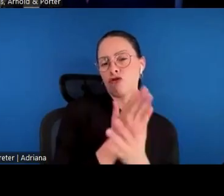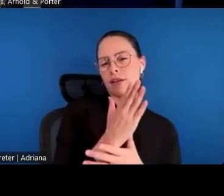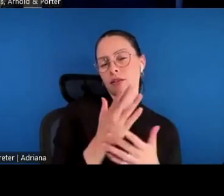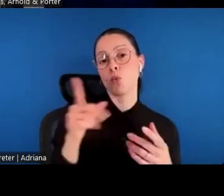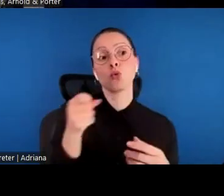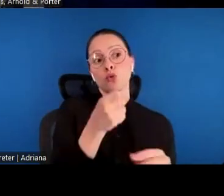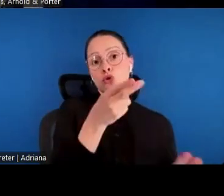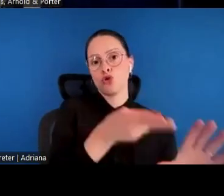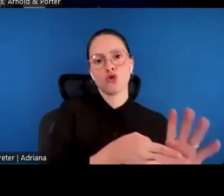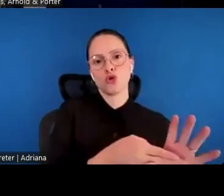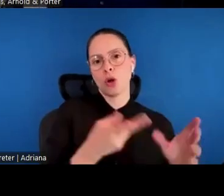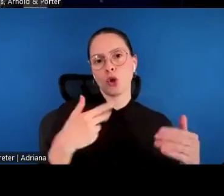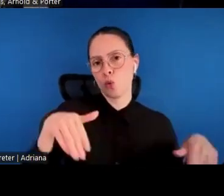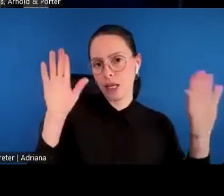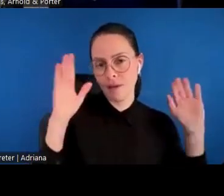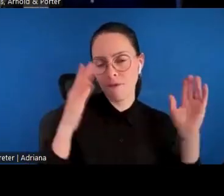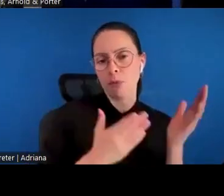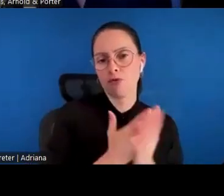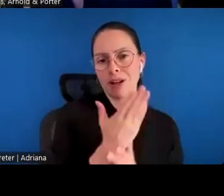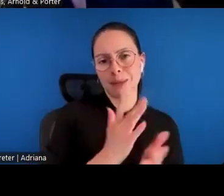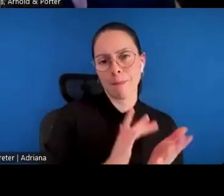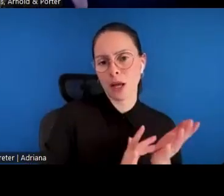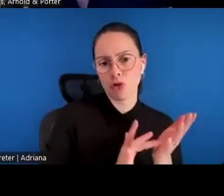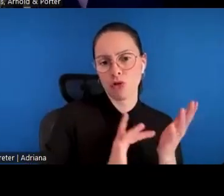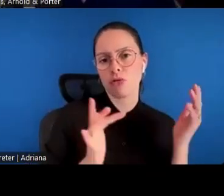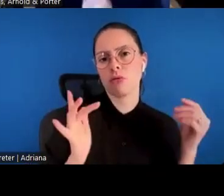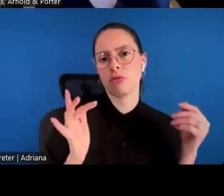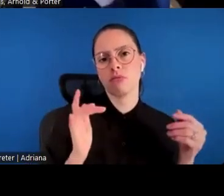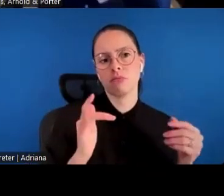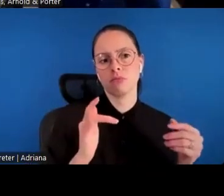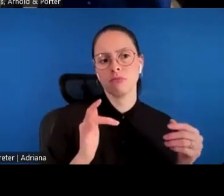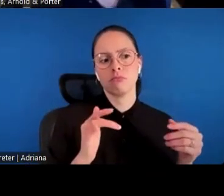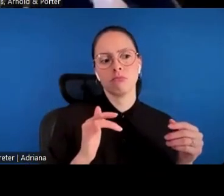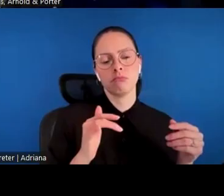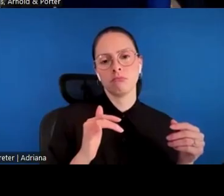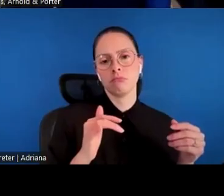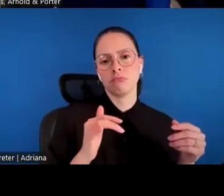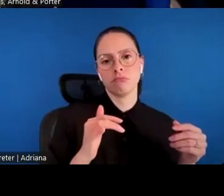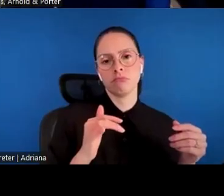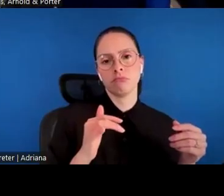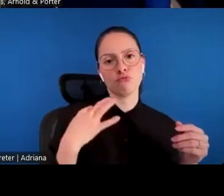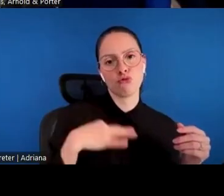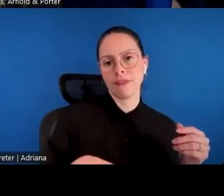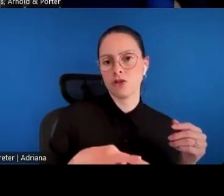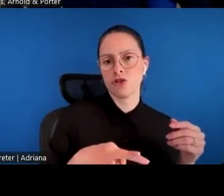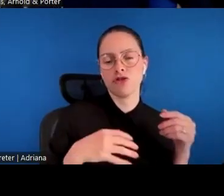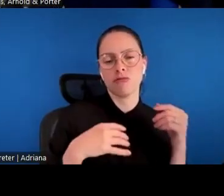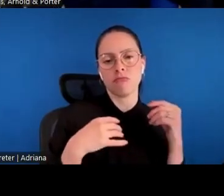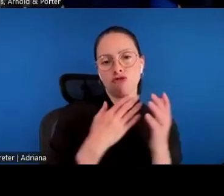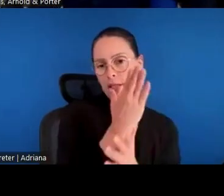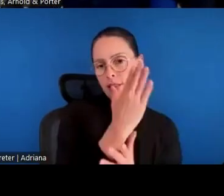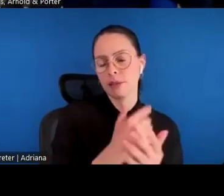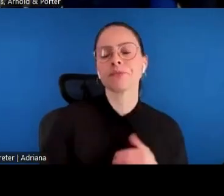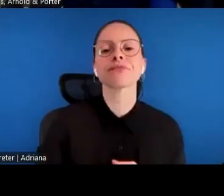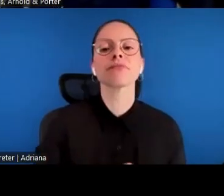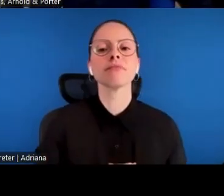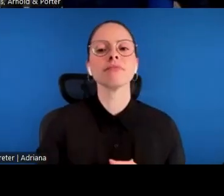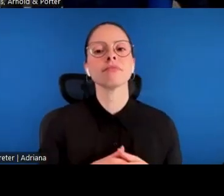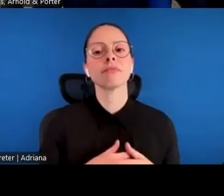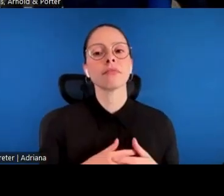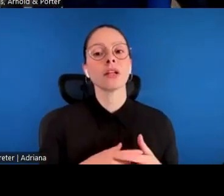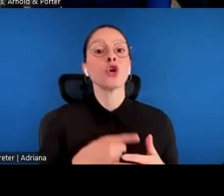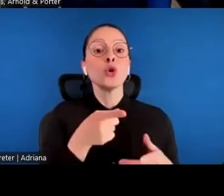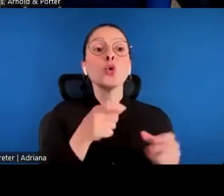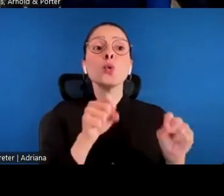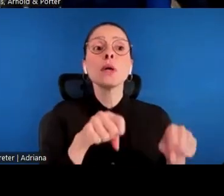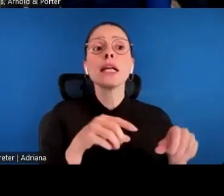medical privacy privilege in the military for records that are housed in military institutions. There are some things that you can do to help protect